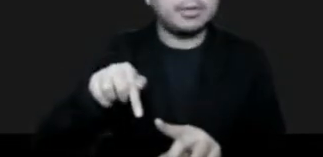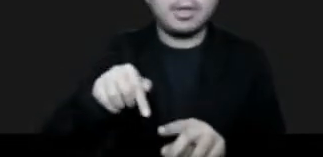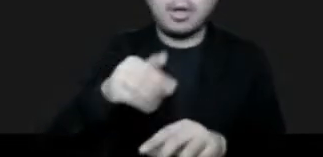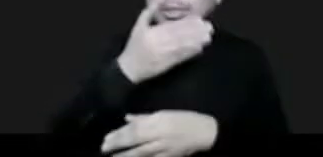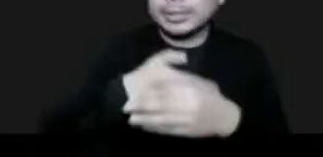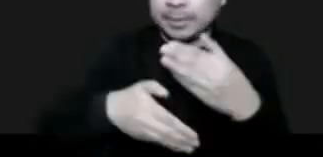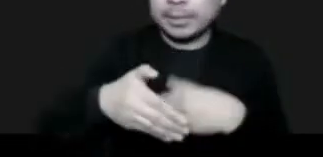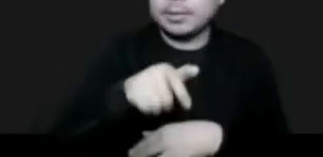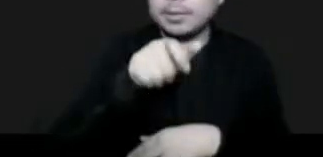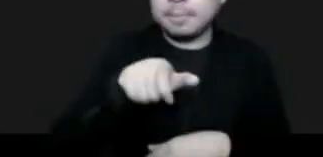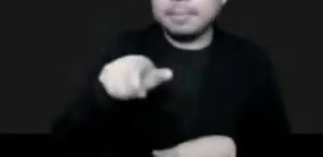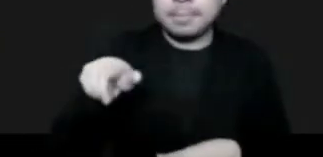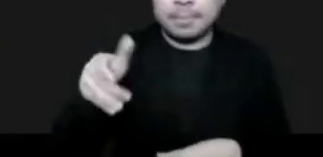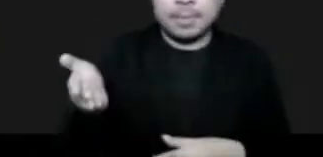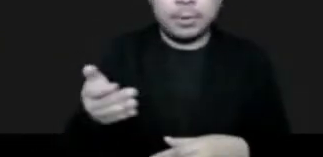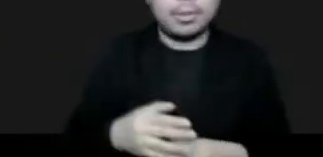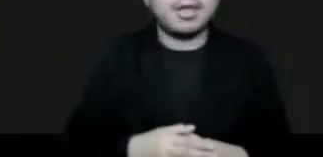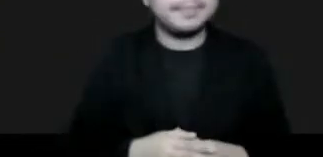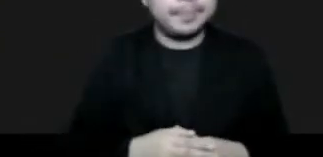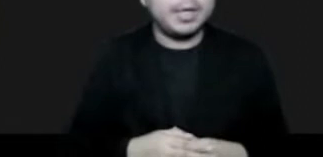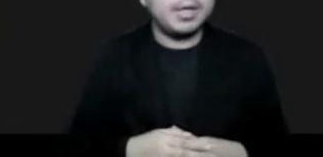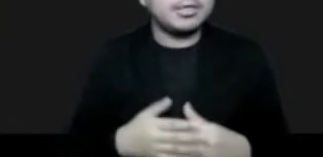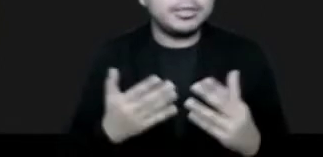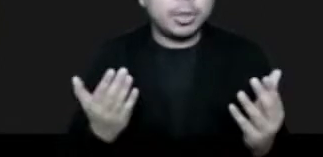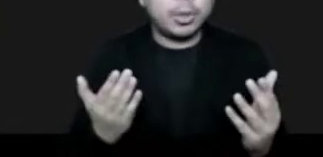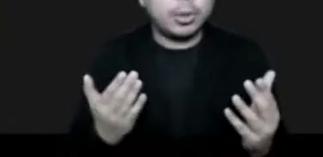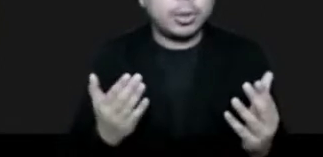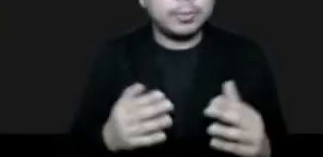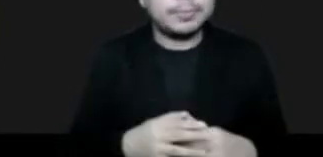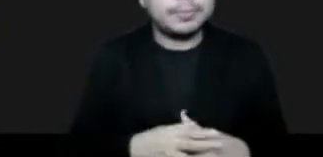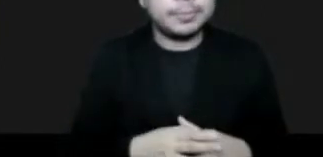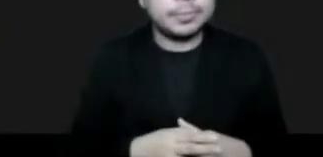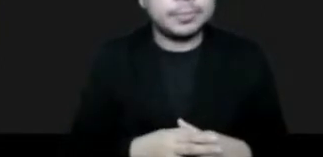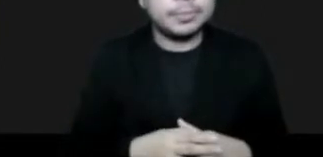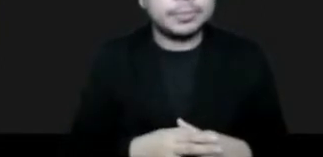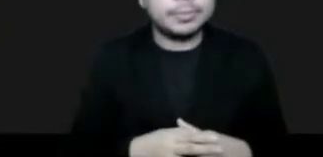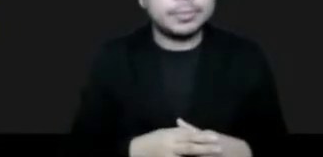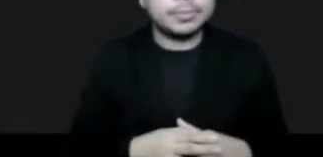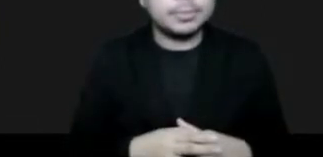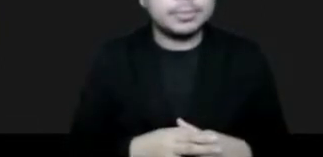disabilities. And noting from that, we noted that they were quite